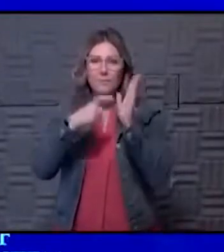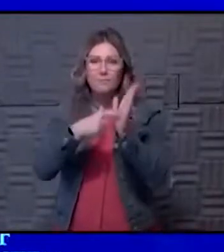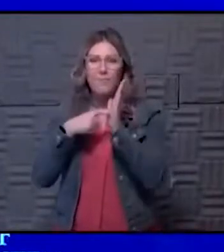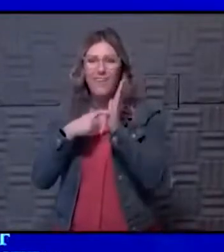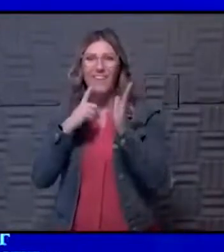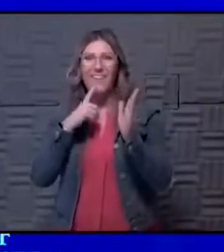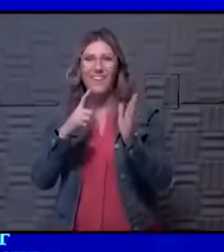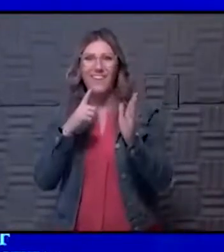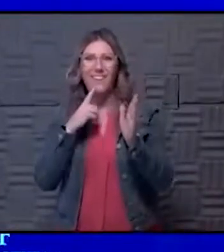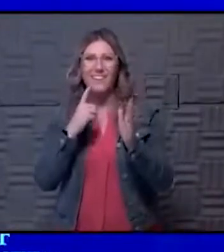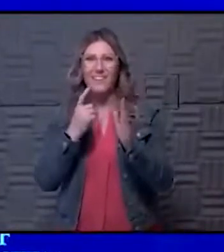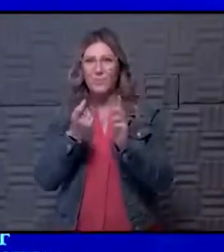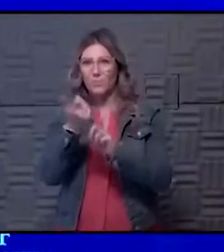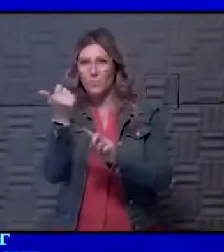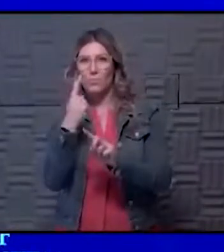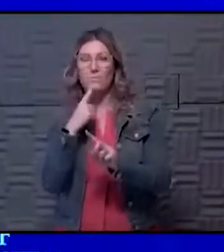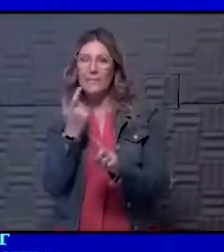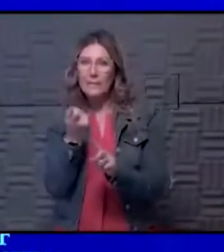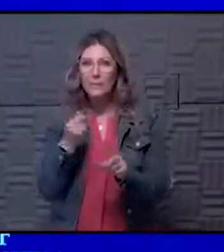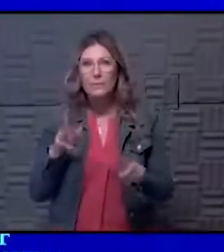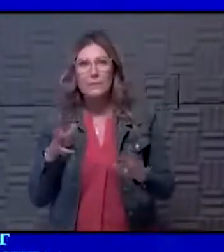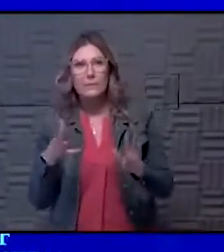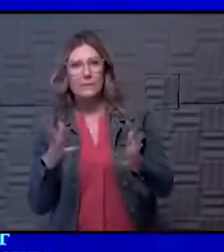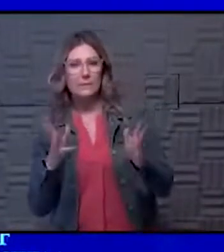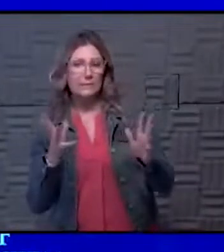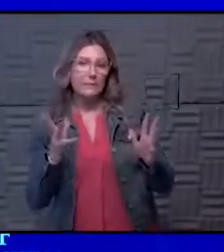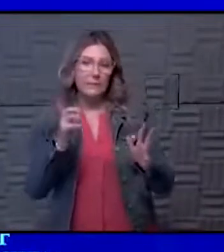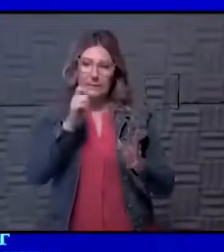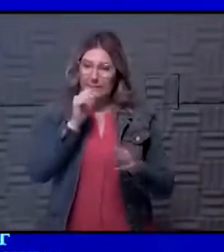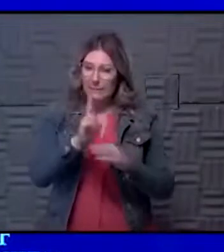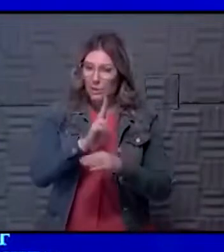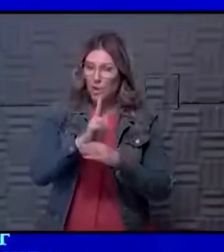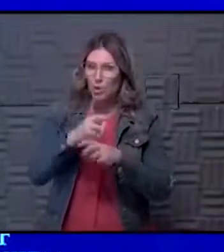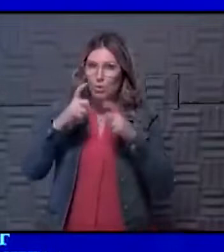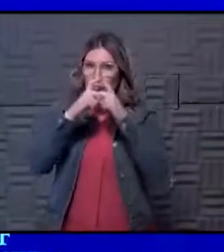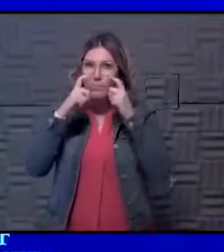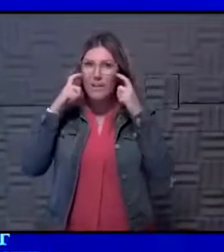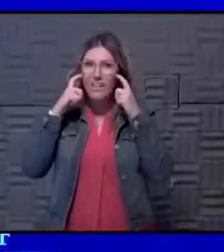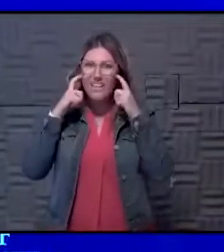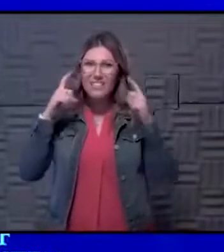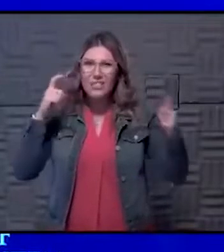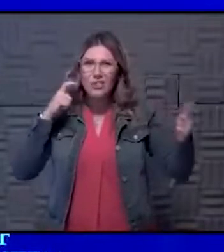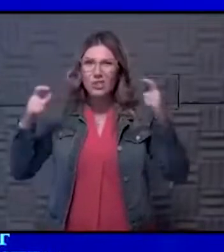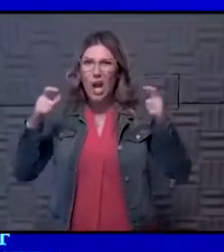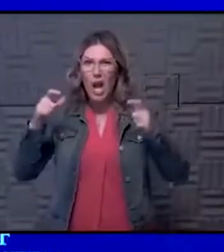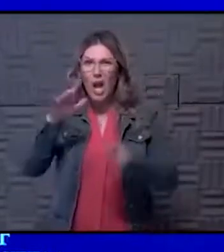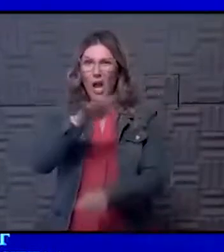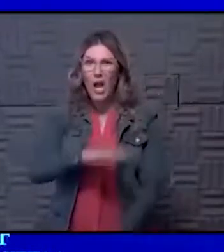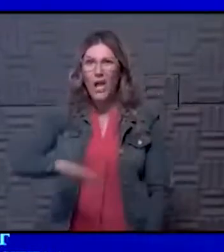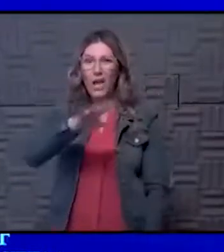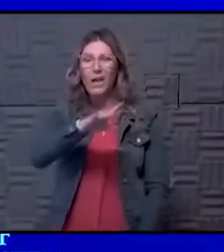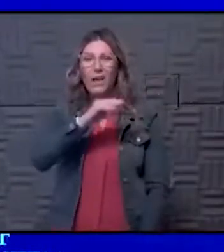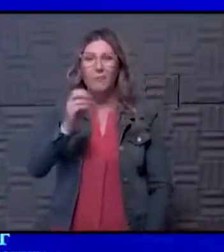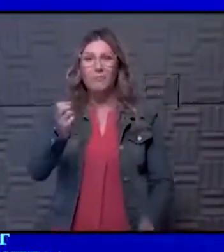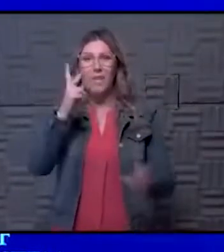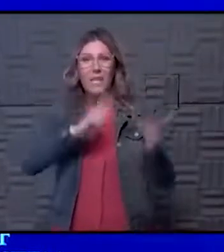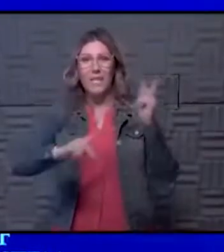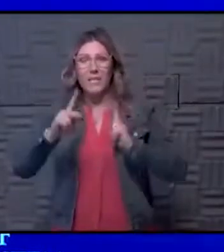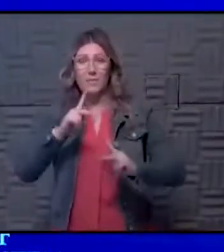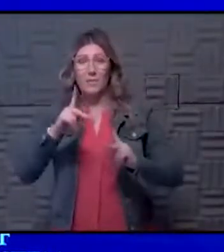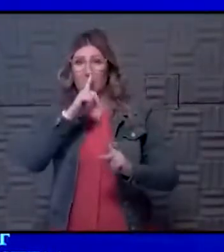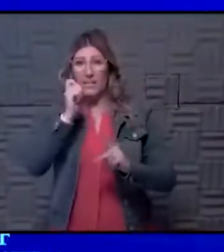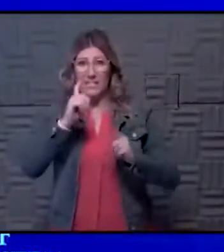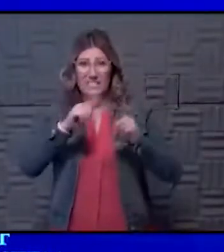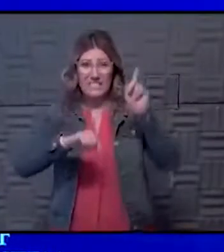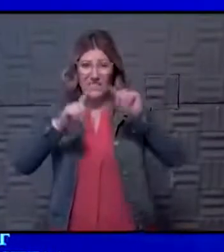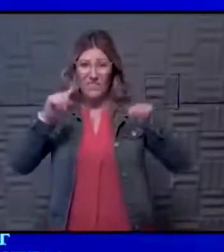off. It makes me a little nervous to not have masking in big public spaces with lots of people, just because the variants